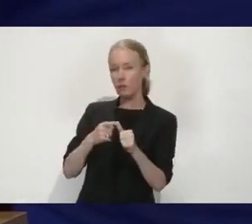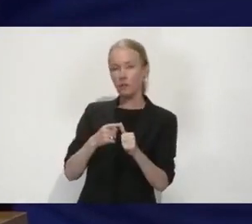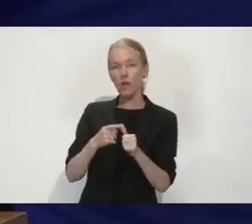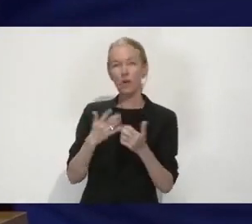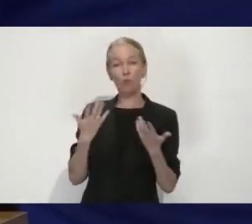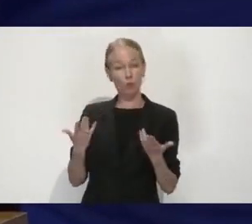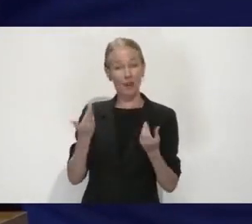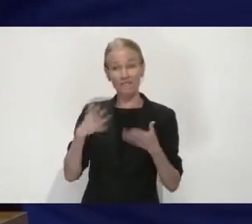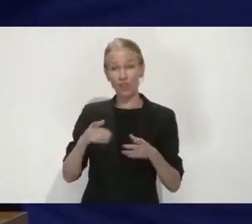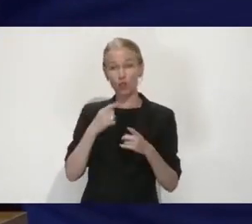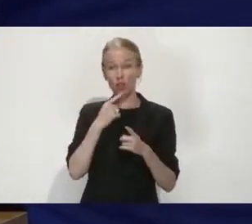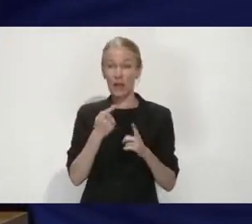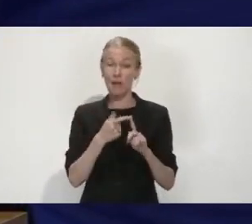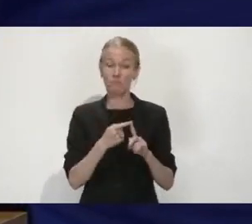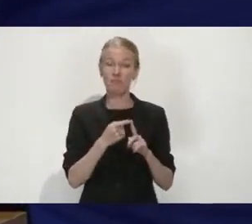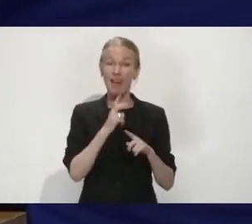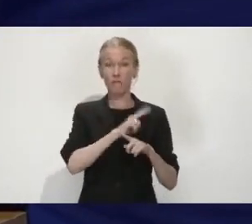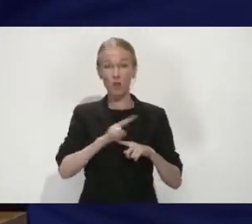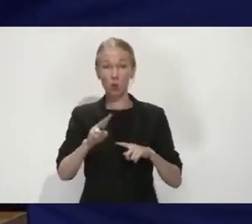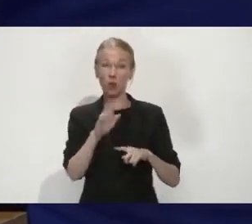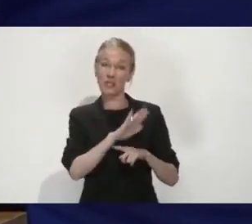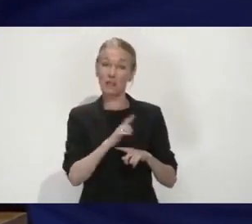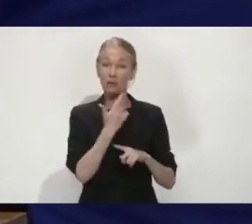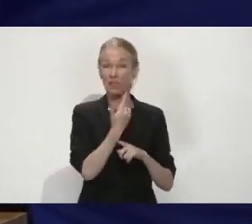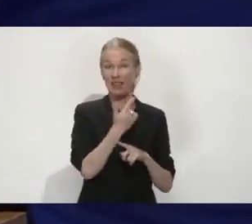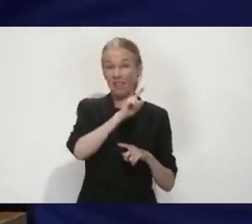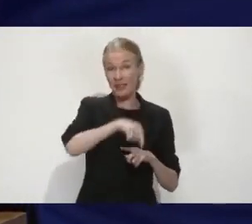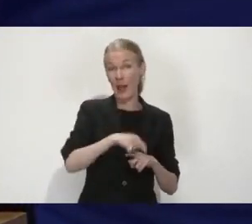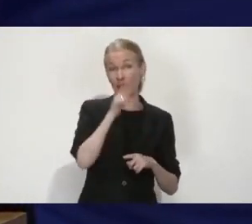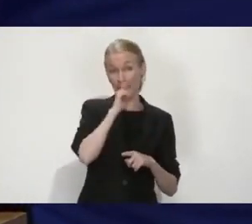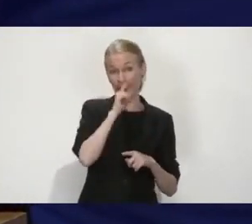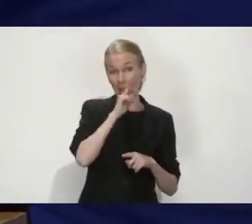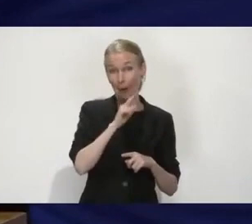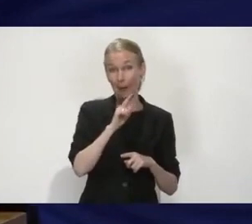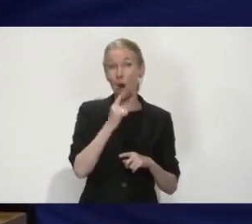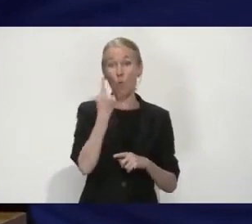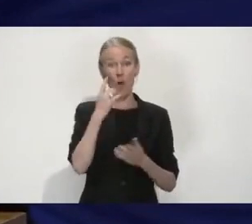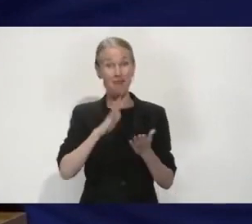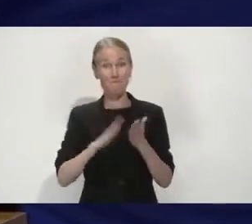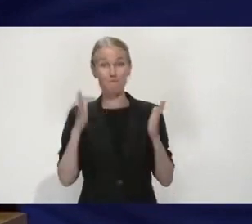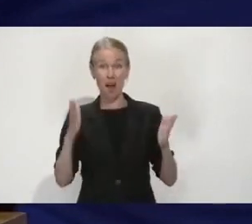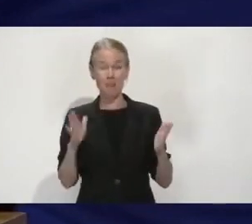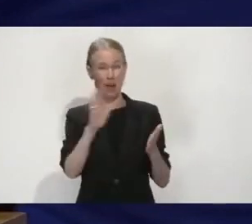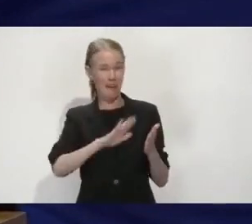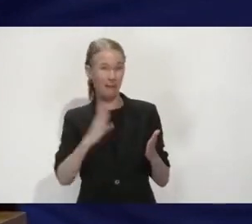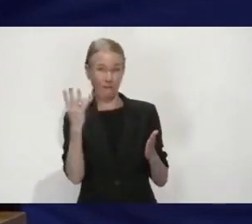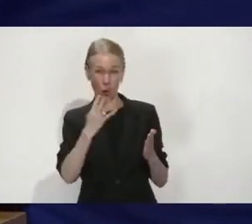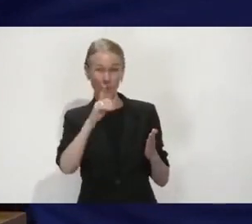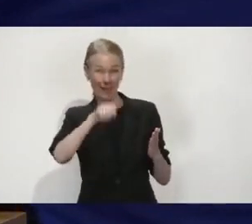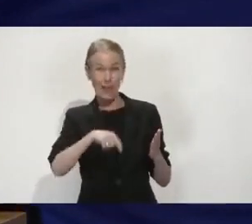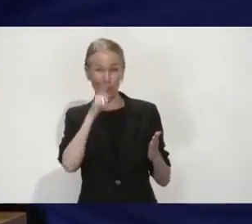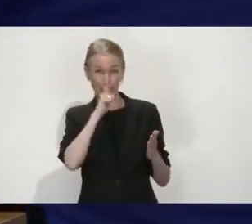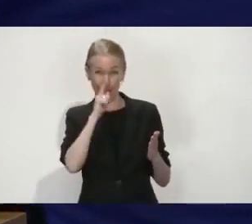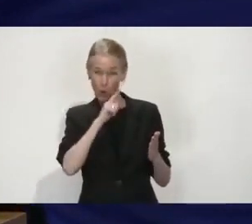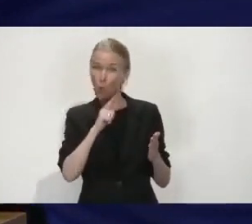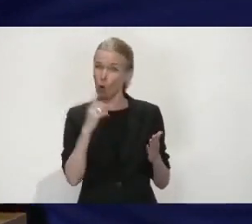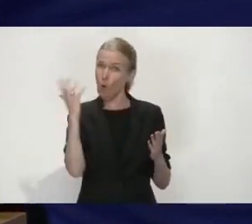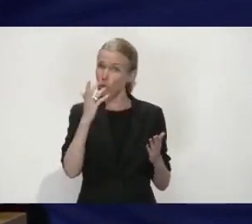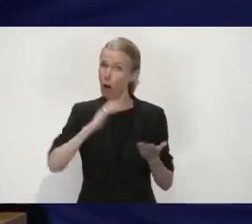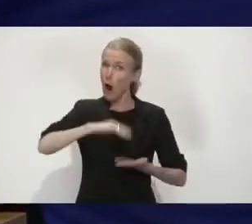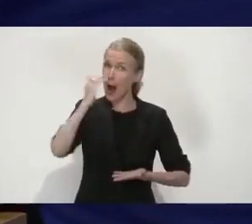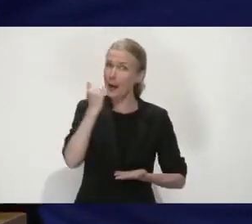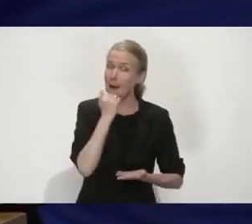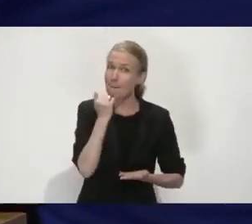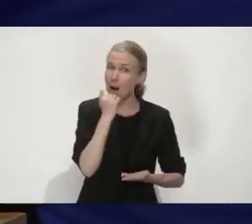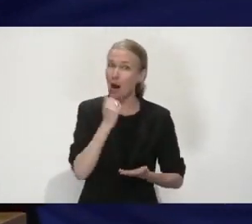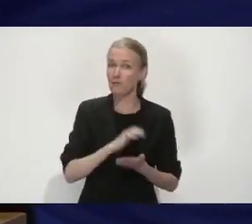fortnight, 14,000 people per month. That is actually a large number of people. Are we saying